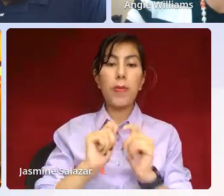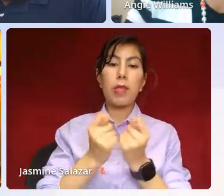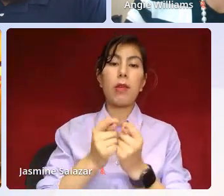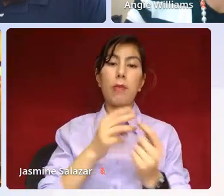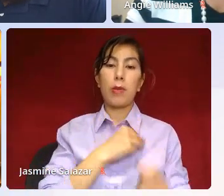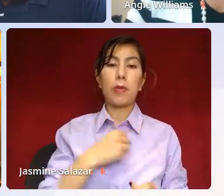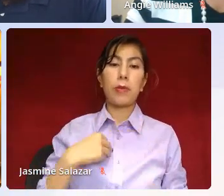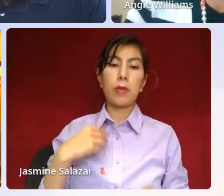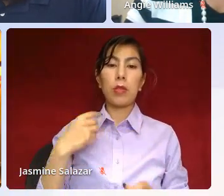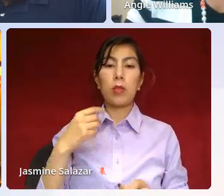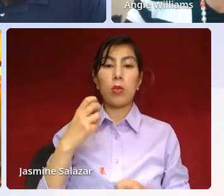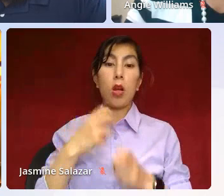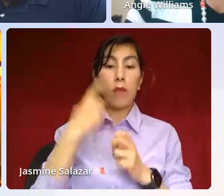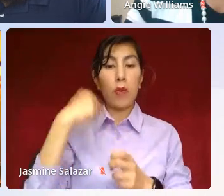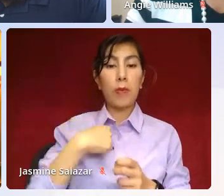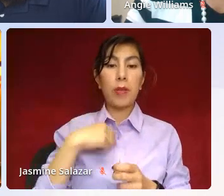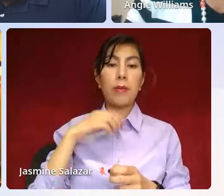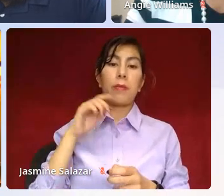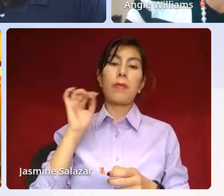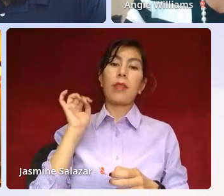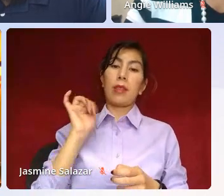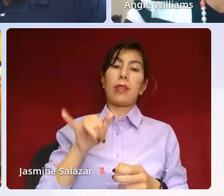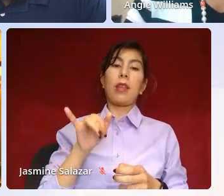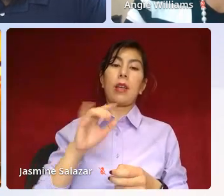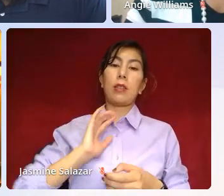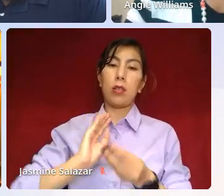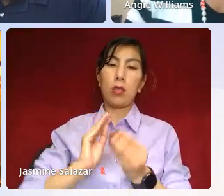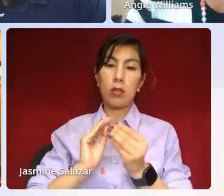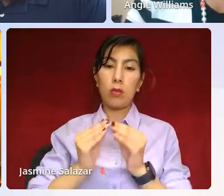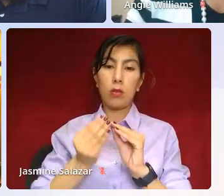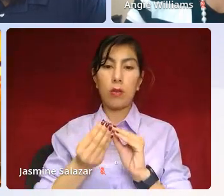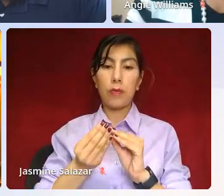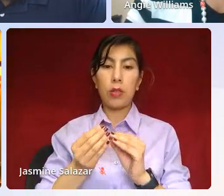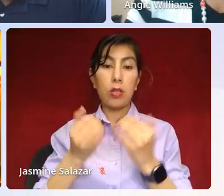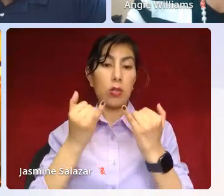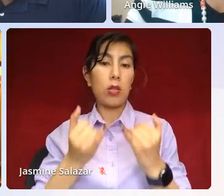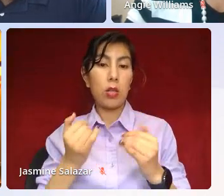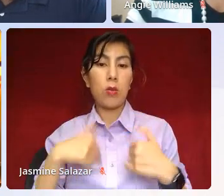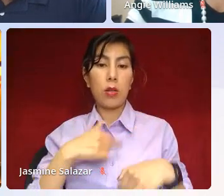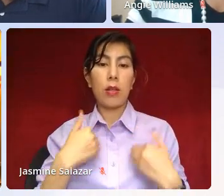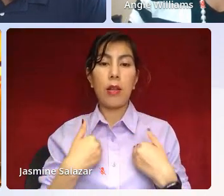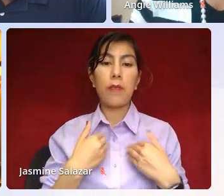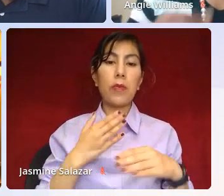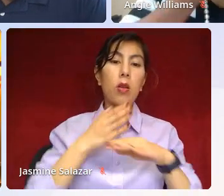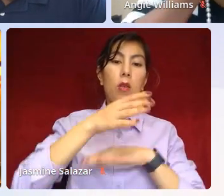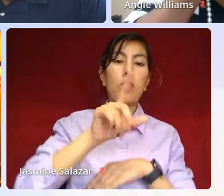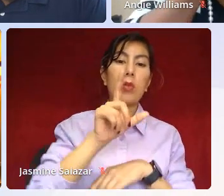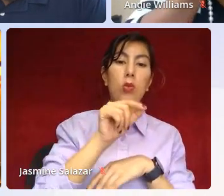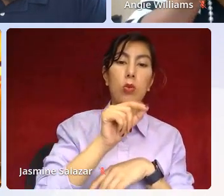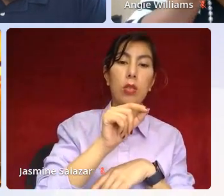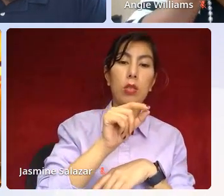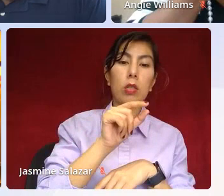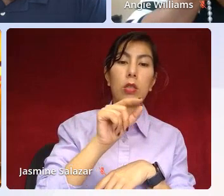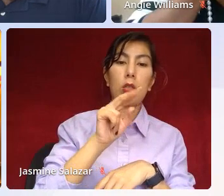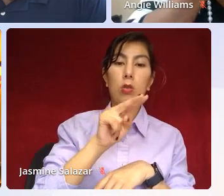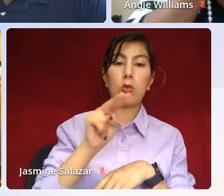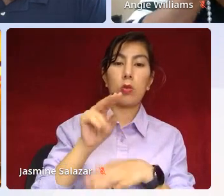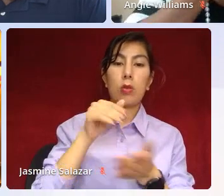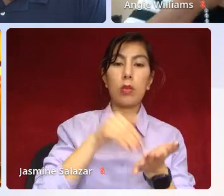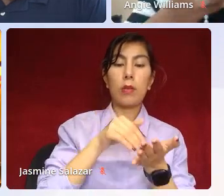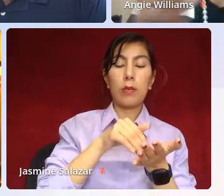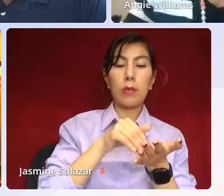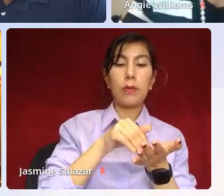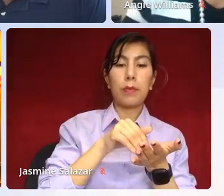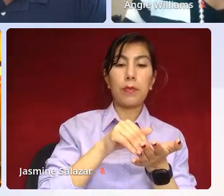hard for me to say this is our number. I mean, today we have over 22,000 members all over the